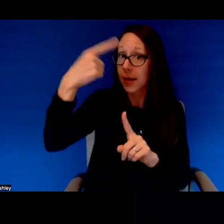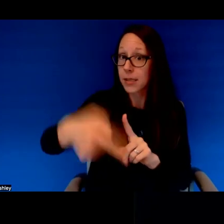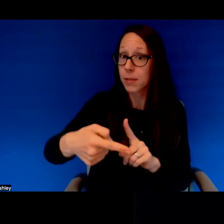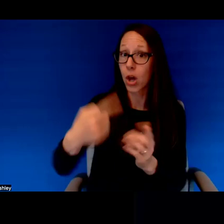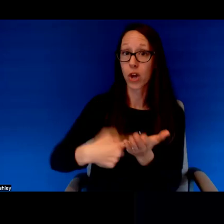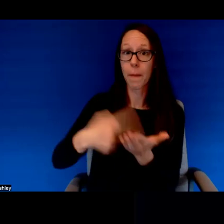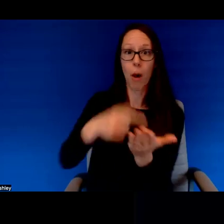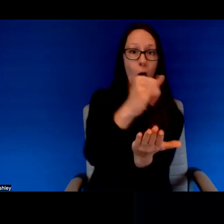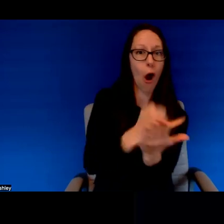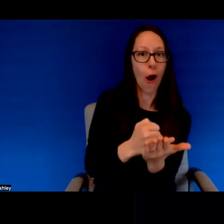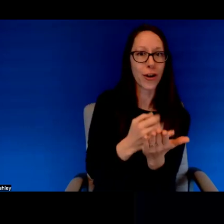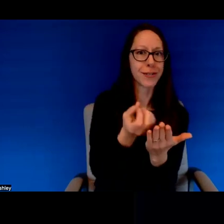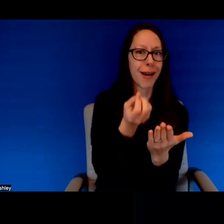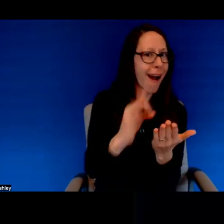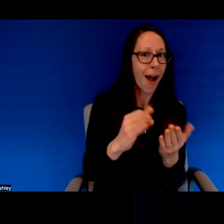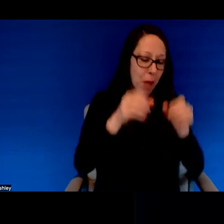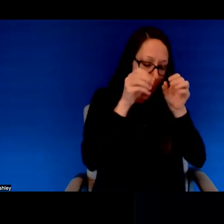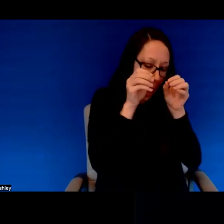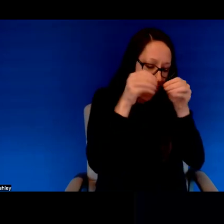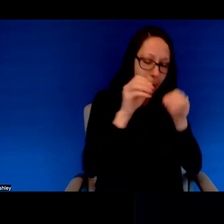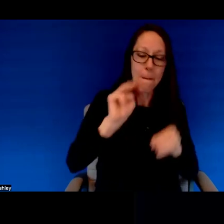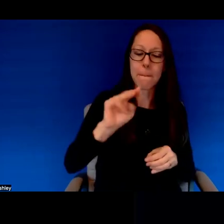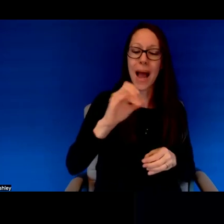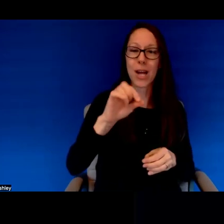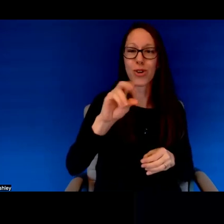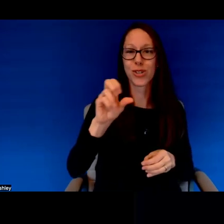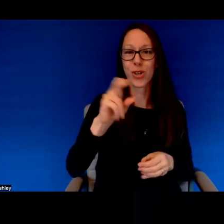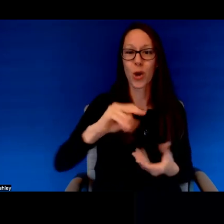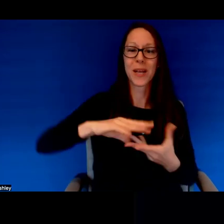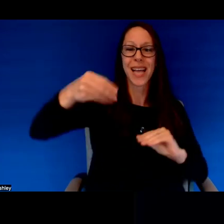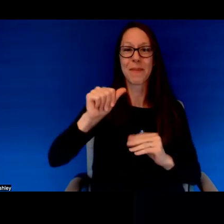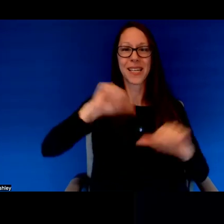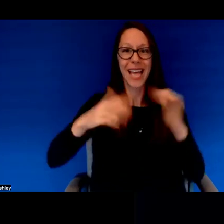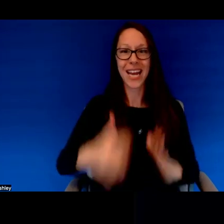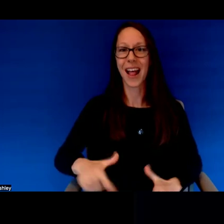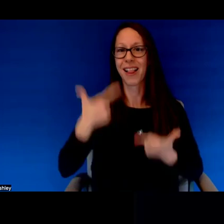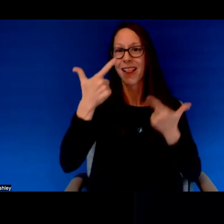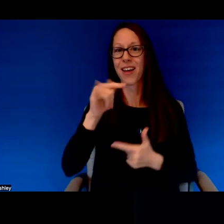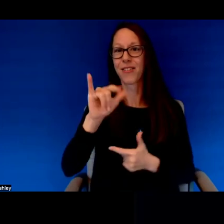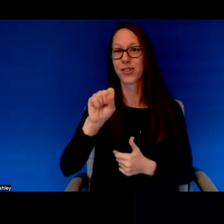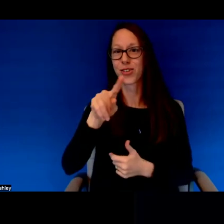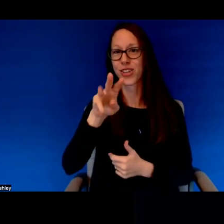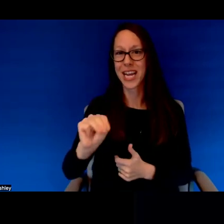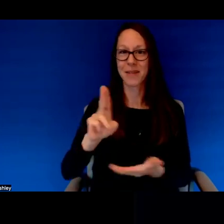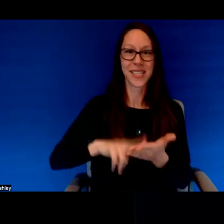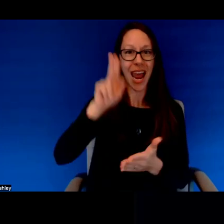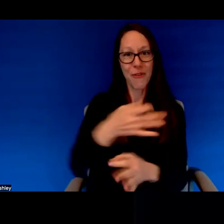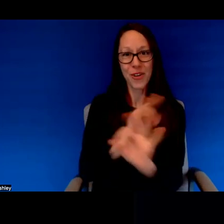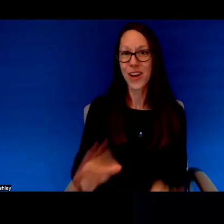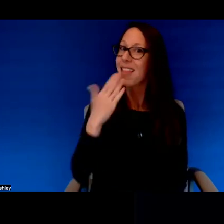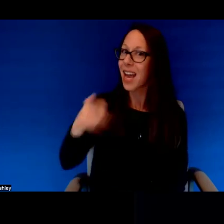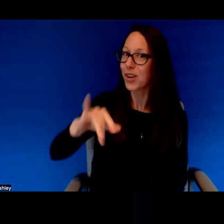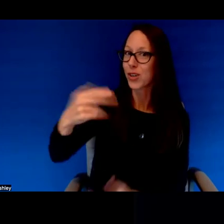art of the microscope. Next month, you can go to skypeascientist.com, live streams, sign up for free there. Jess, thanks for